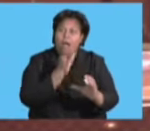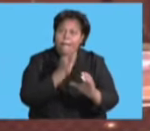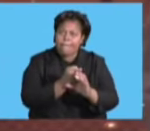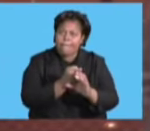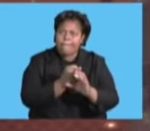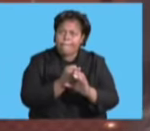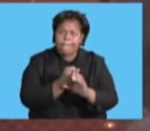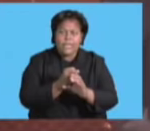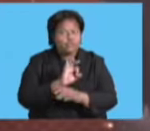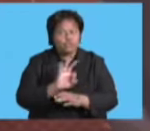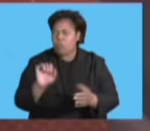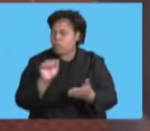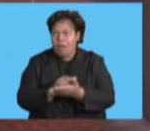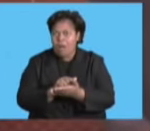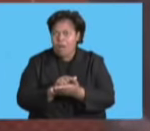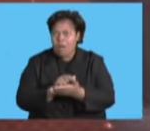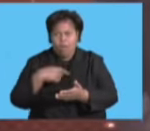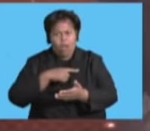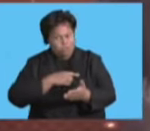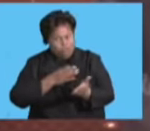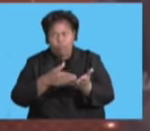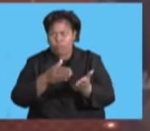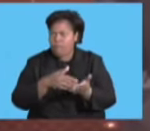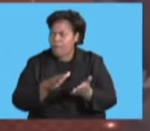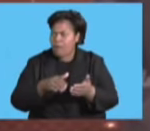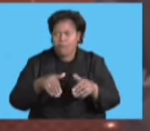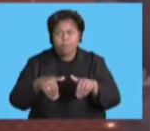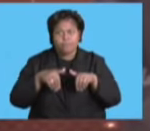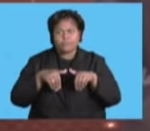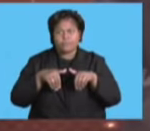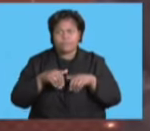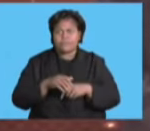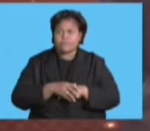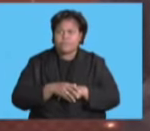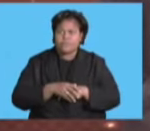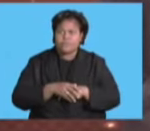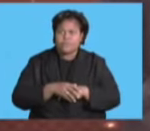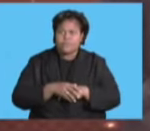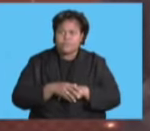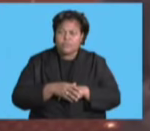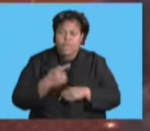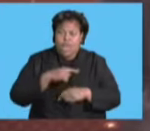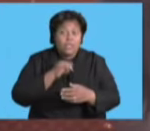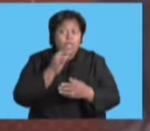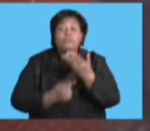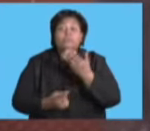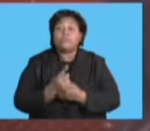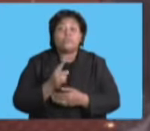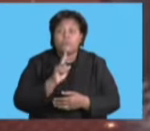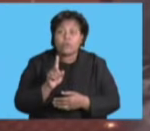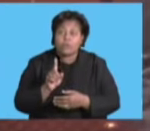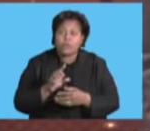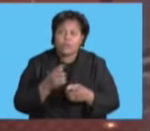justice, and to tear to shreds the virtue of righteousness, the most important